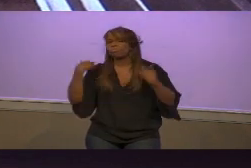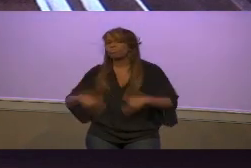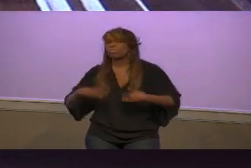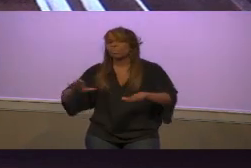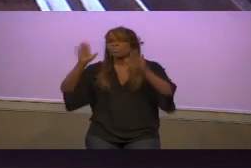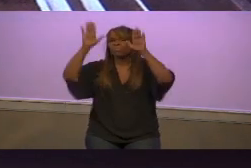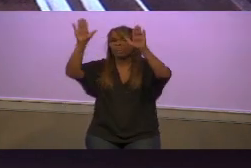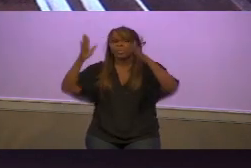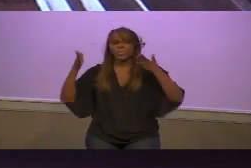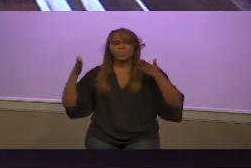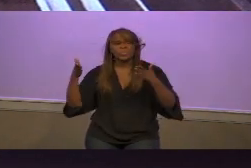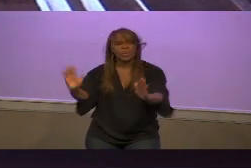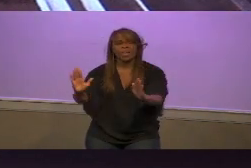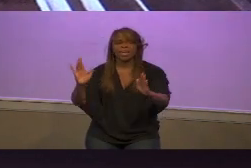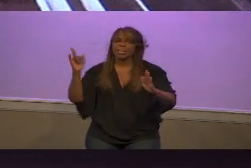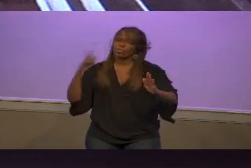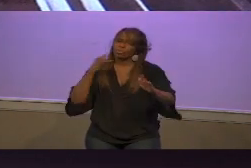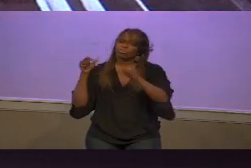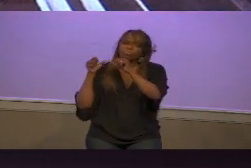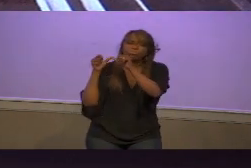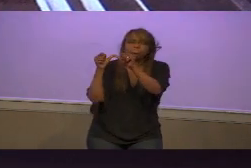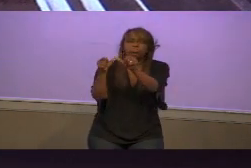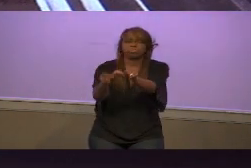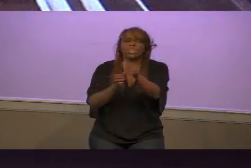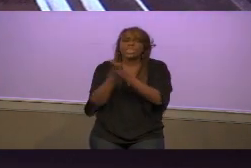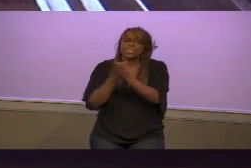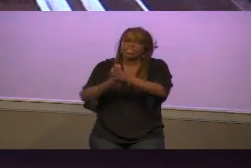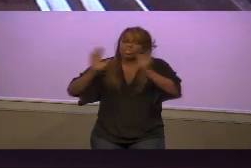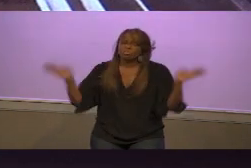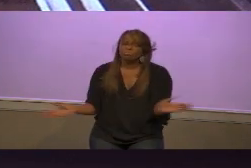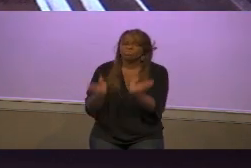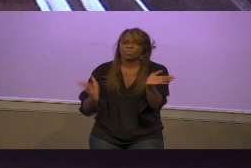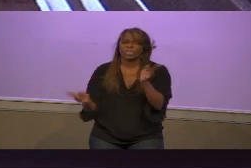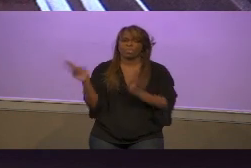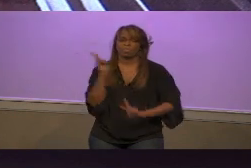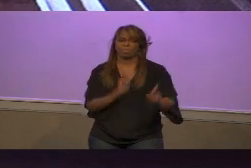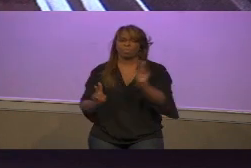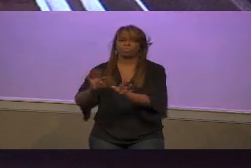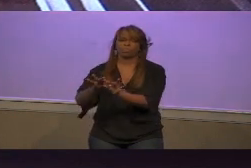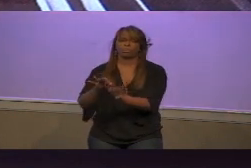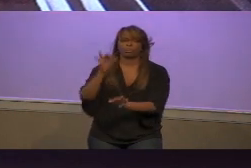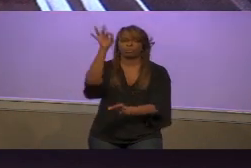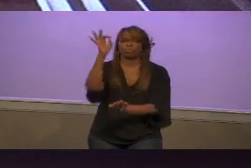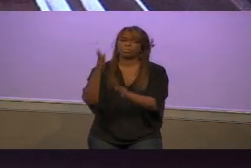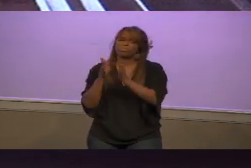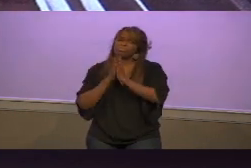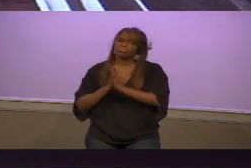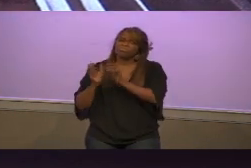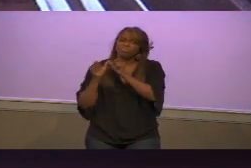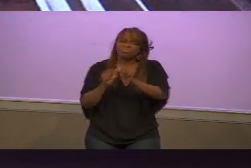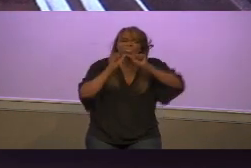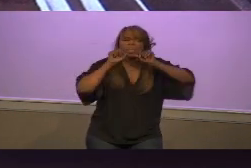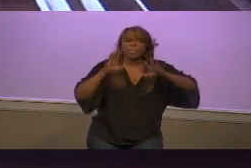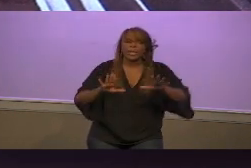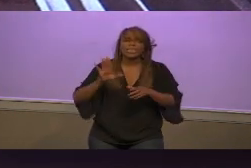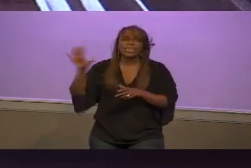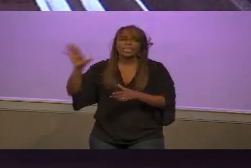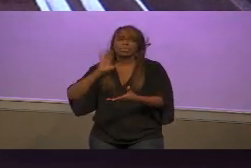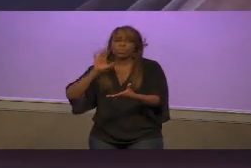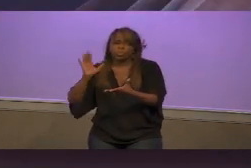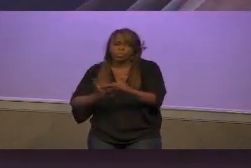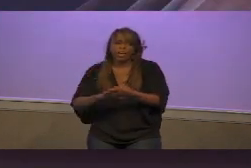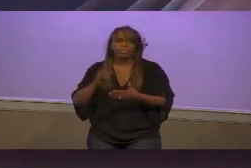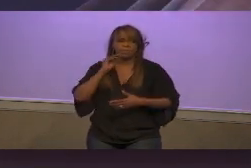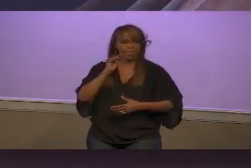magnificent way to continue to lift up the spirit of your people. I pray that you might continue to bless he and his wife Monica as